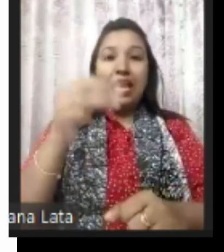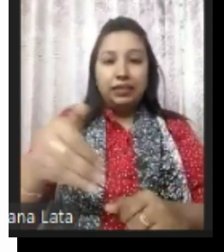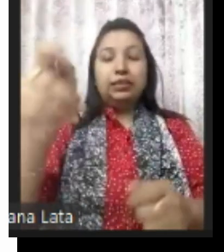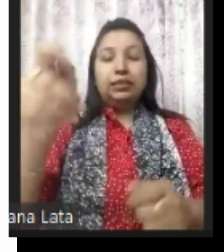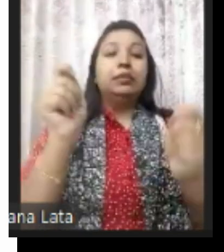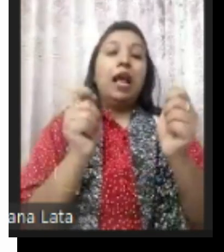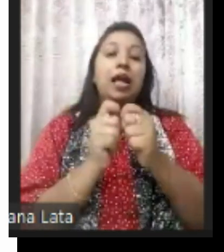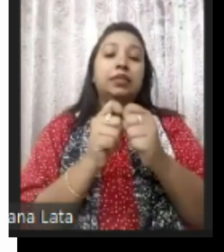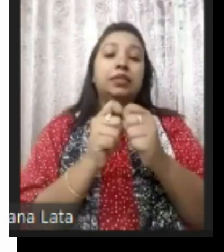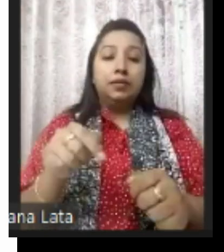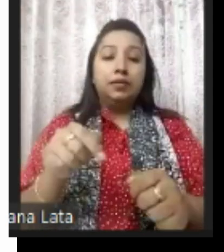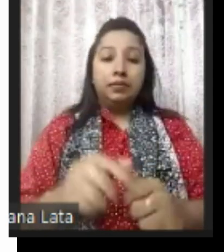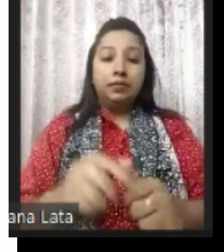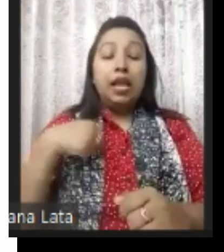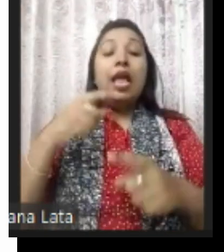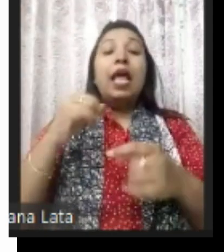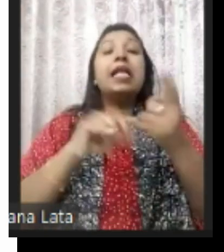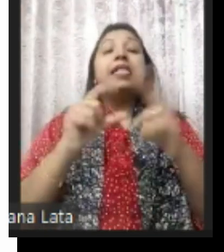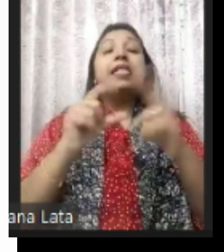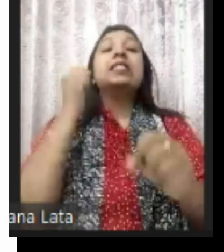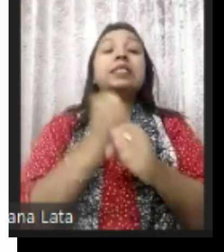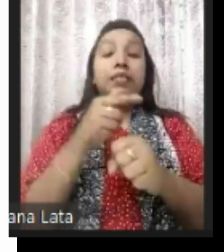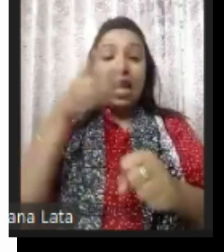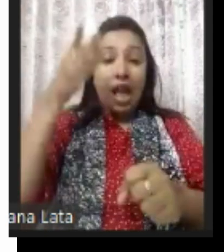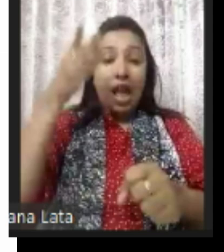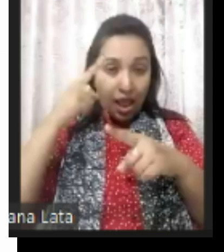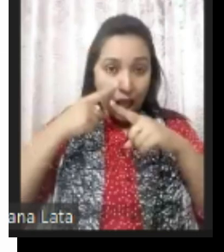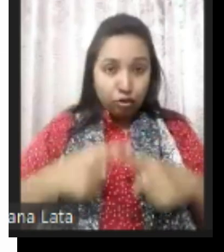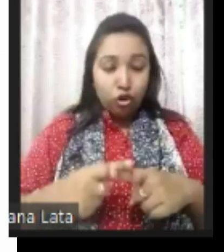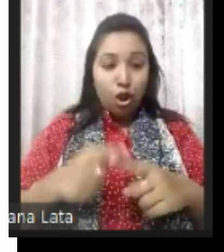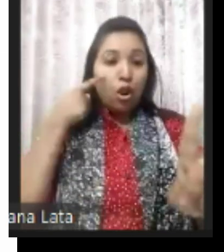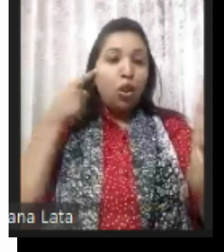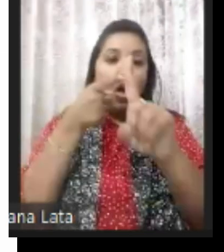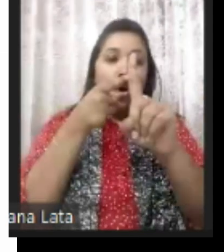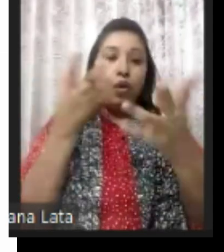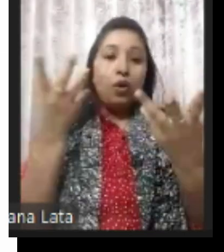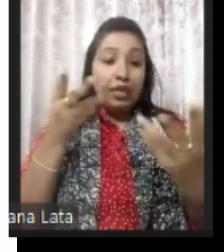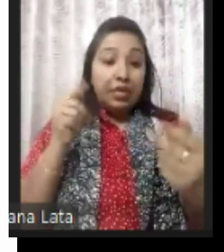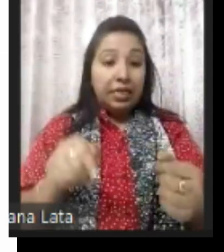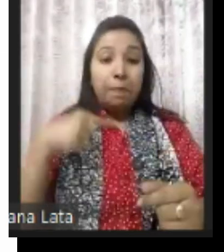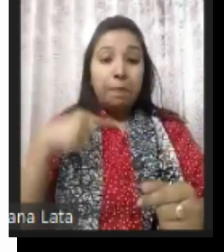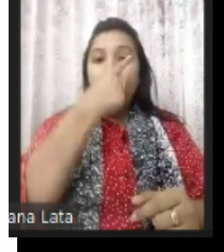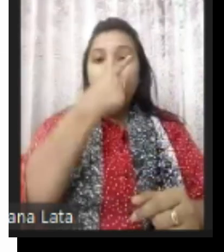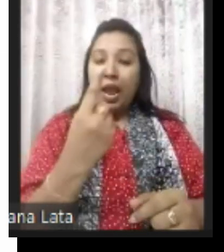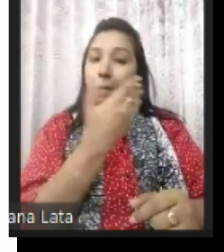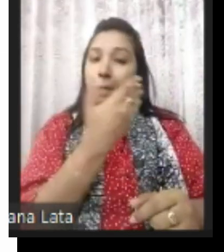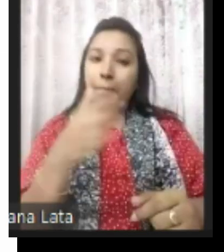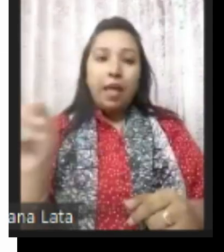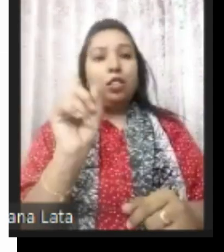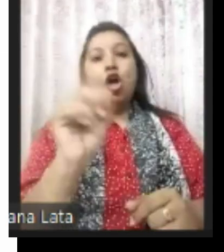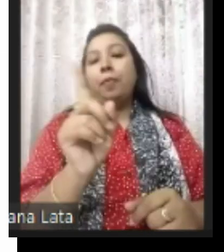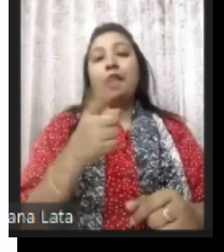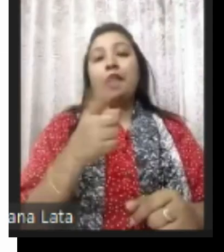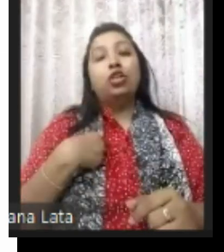And the main motto of the SDG is no one left behind. For achieving all of these three